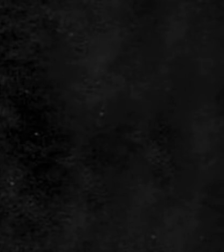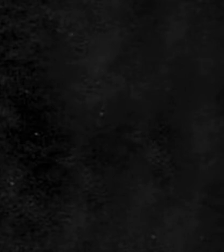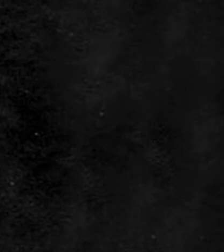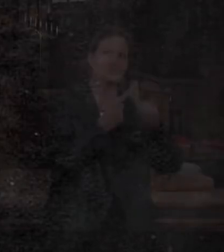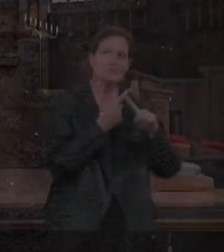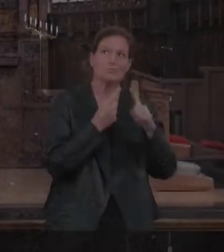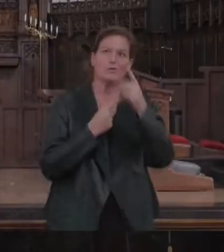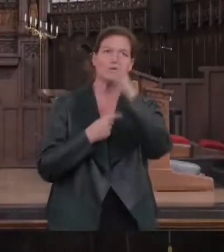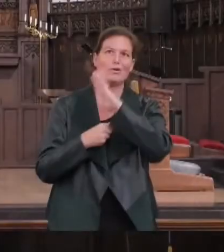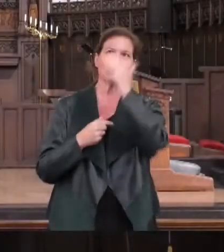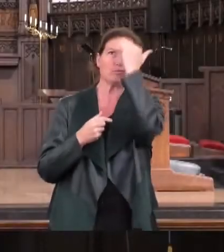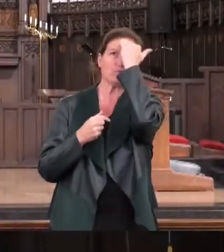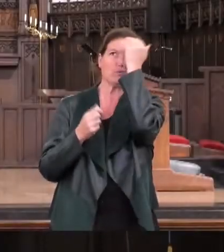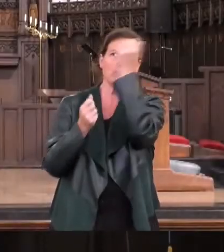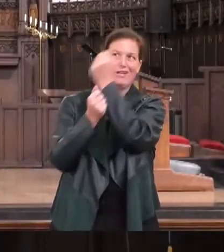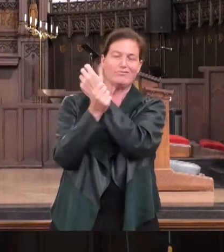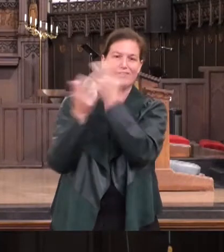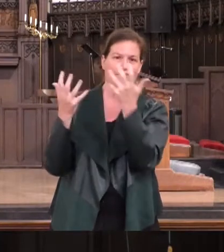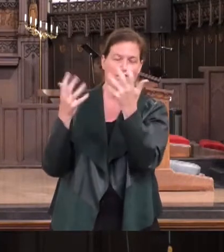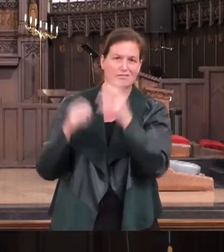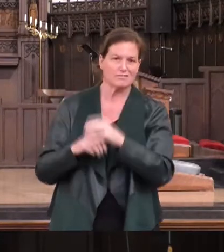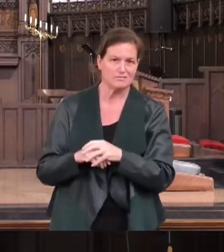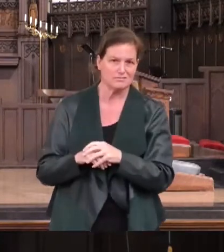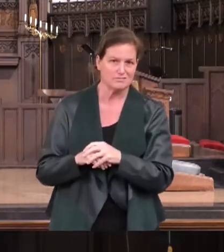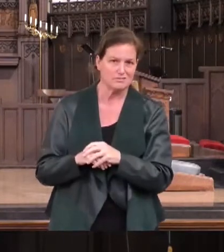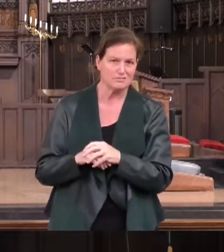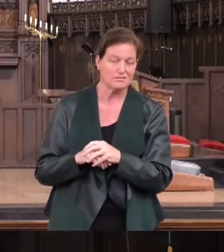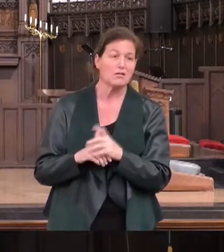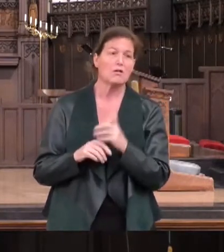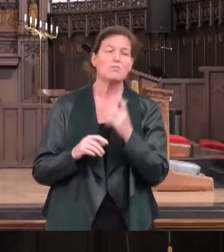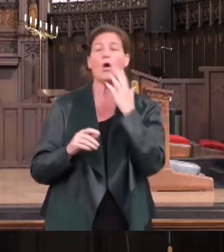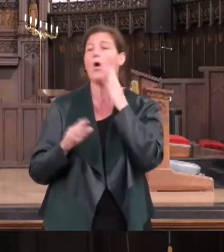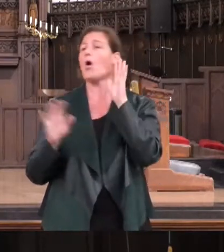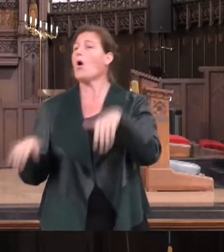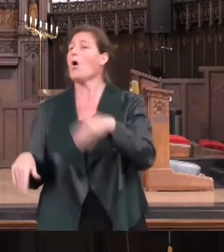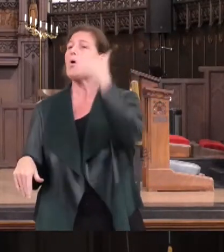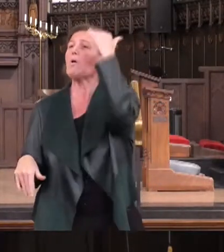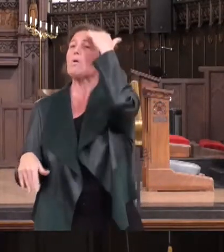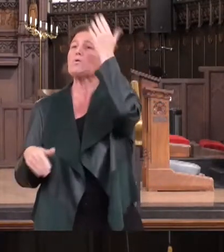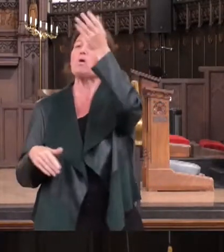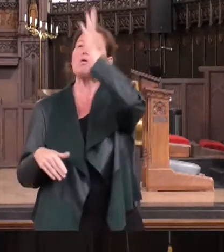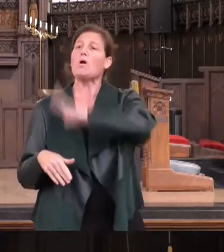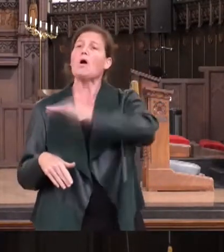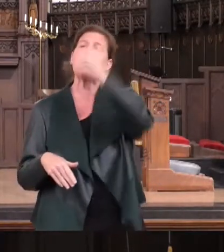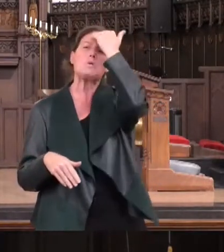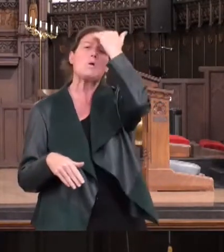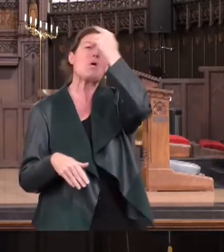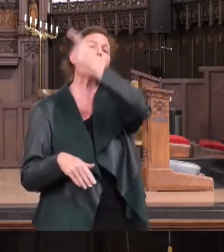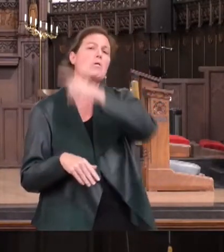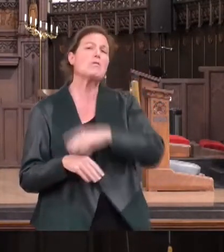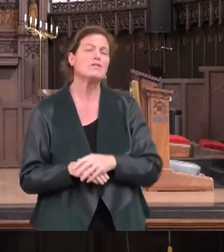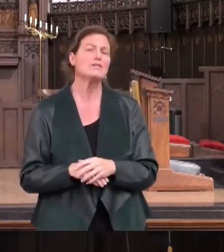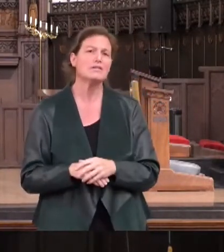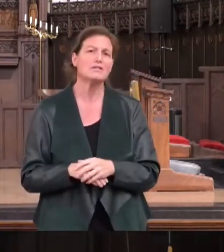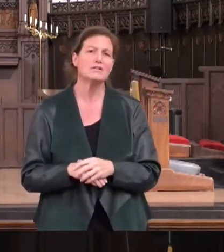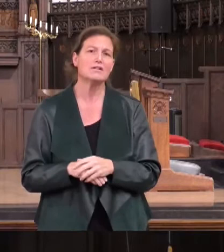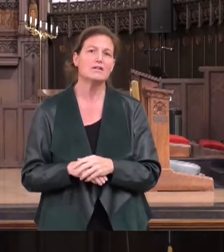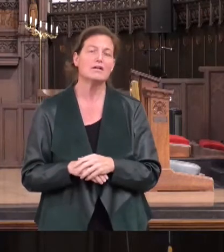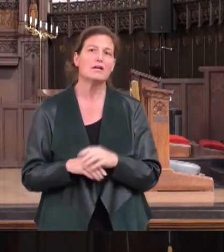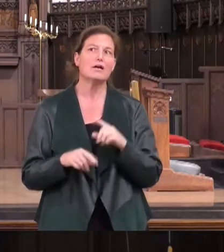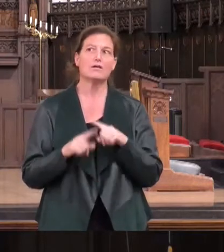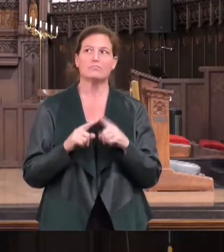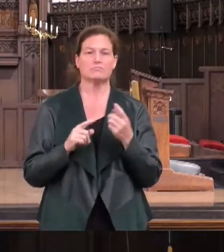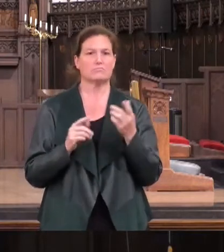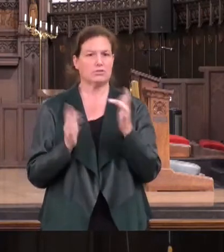God. We boldly proclaim we know God in the person of Jesus. Jesus